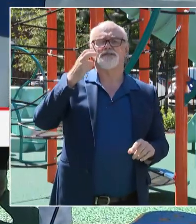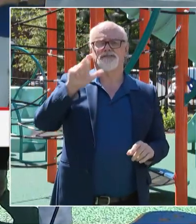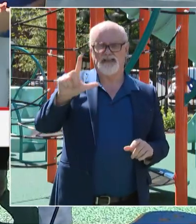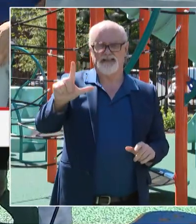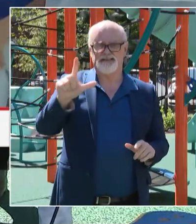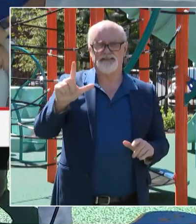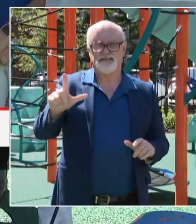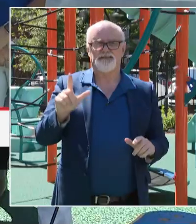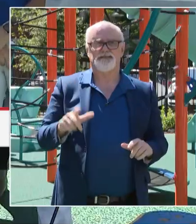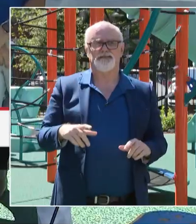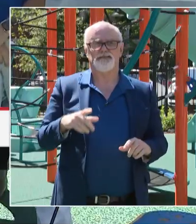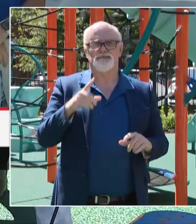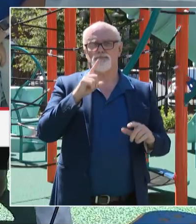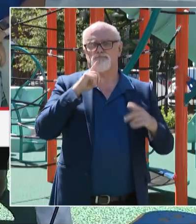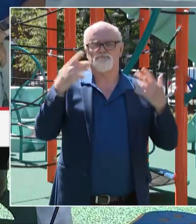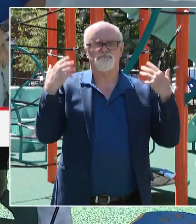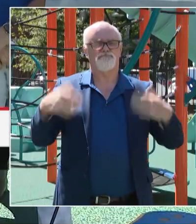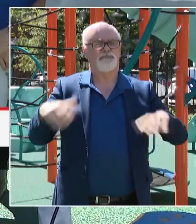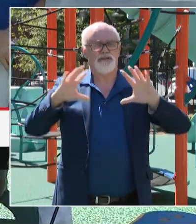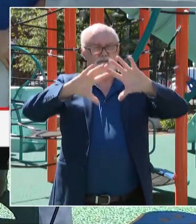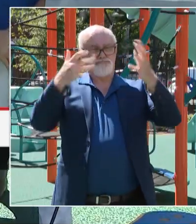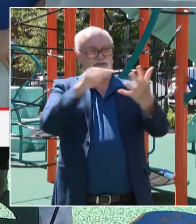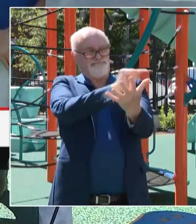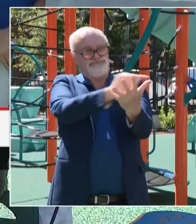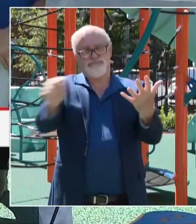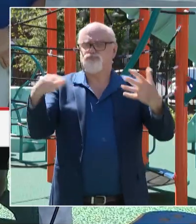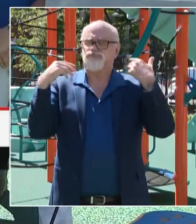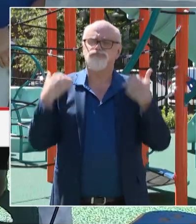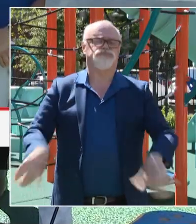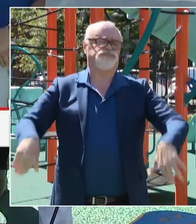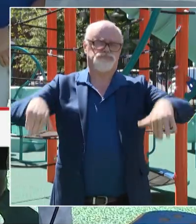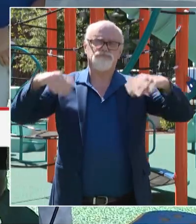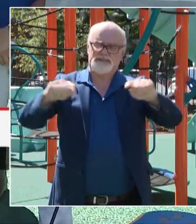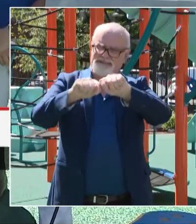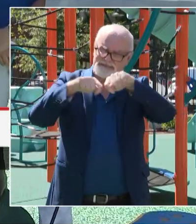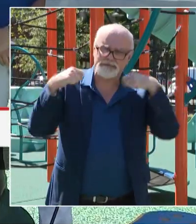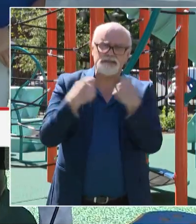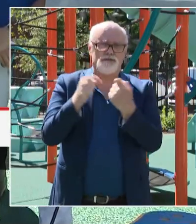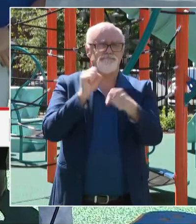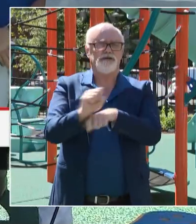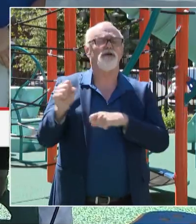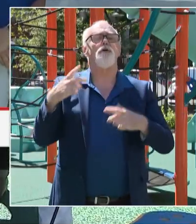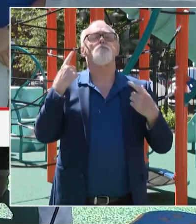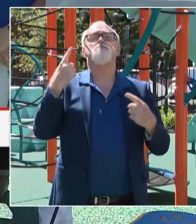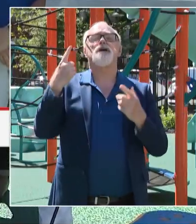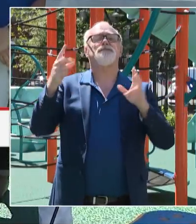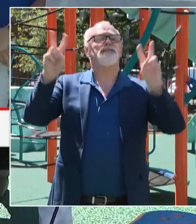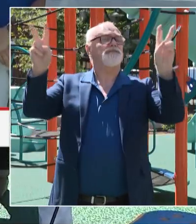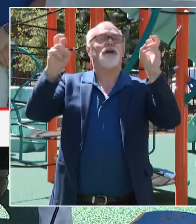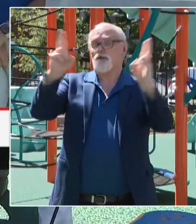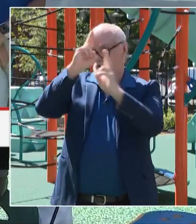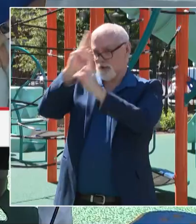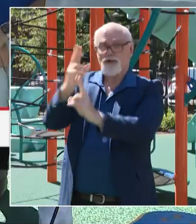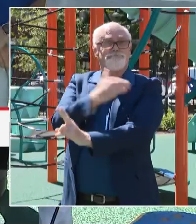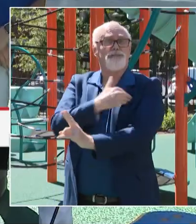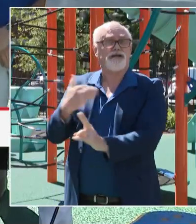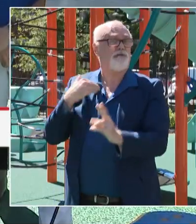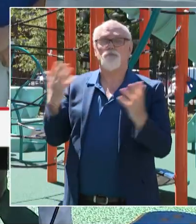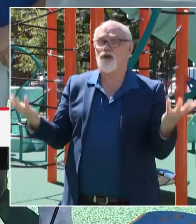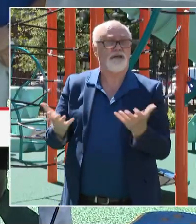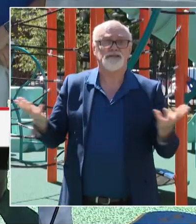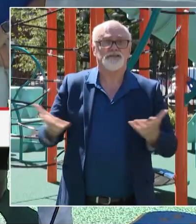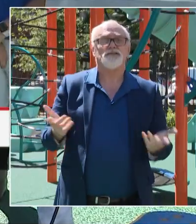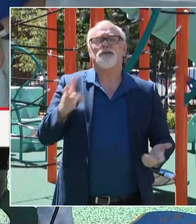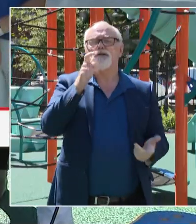well as a big team. He's an honorary public education team member, especially this time of year. And that is the